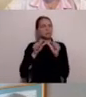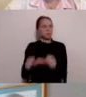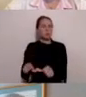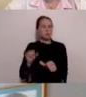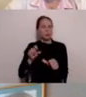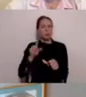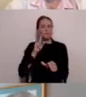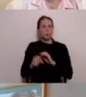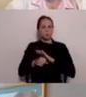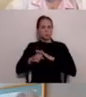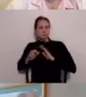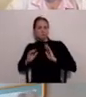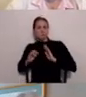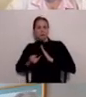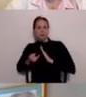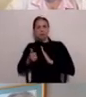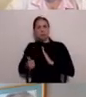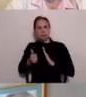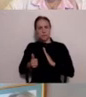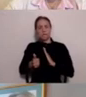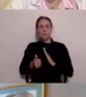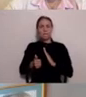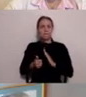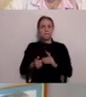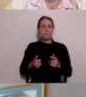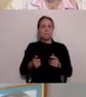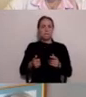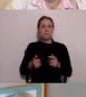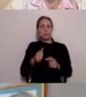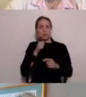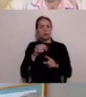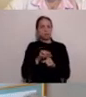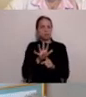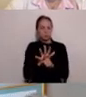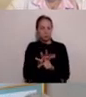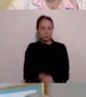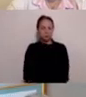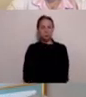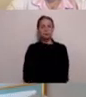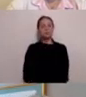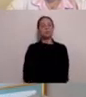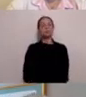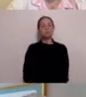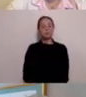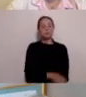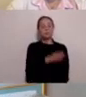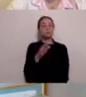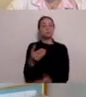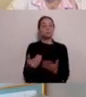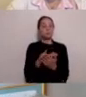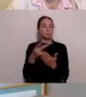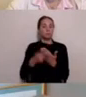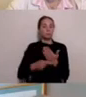to continue to be in lockdown mode. Next slide. So new programs that we are offering,